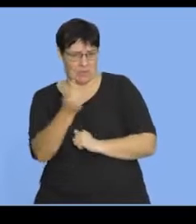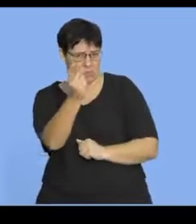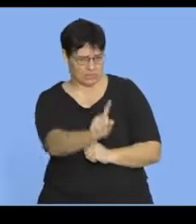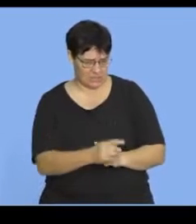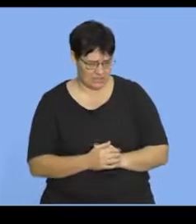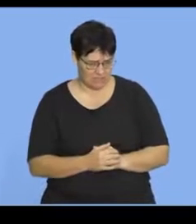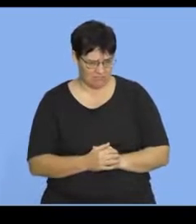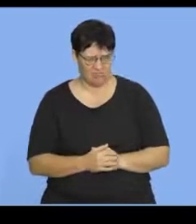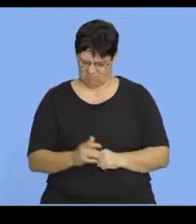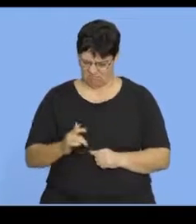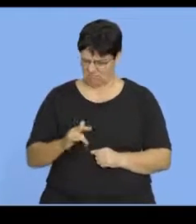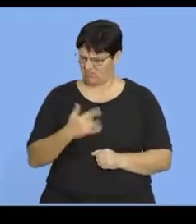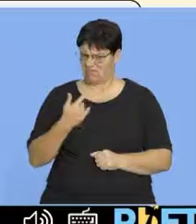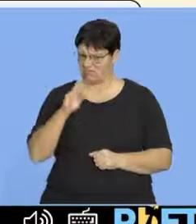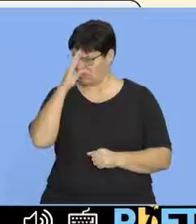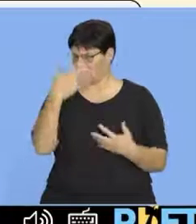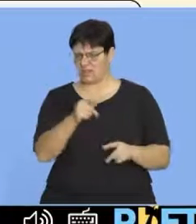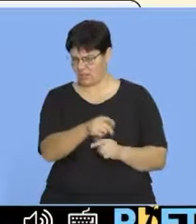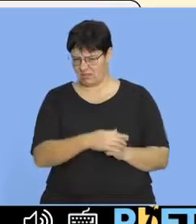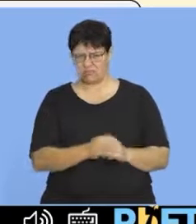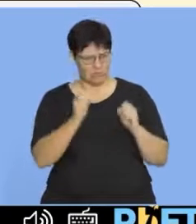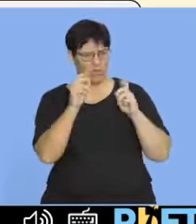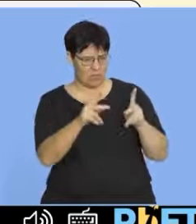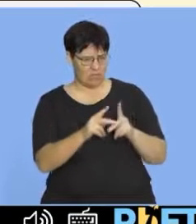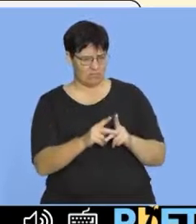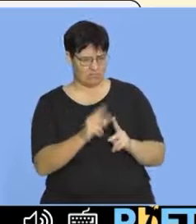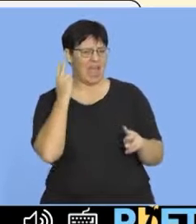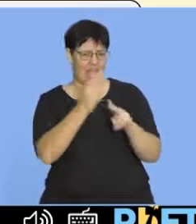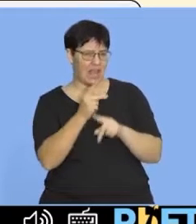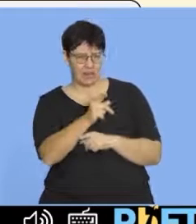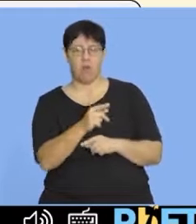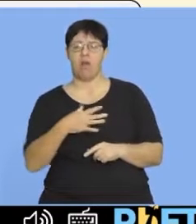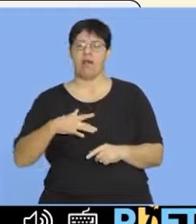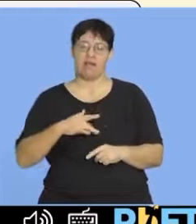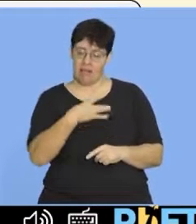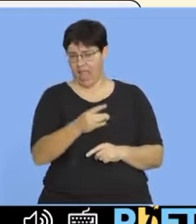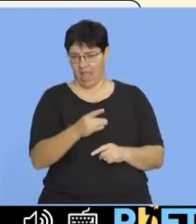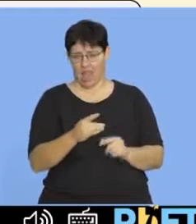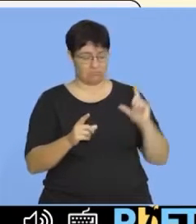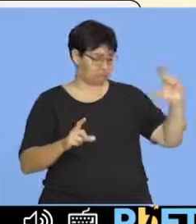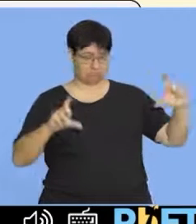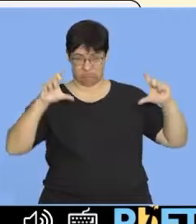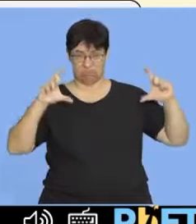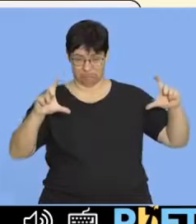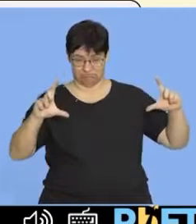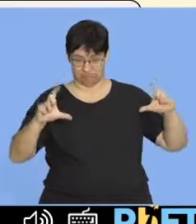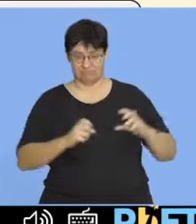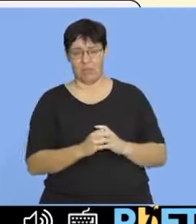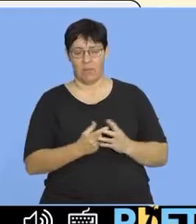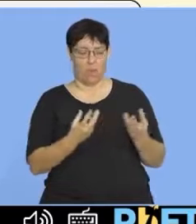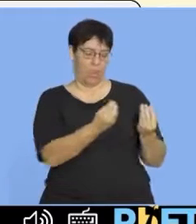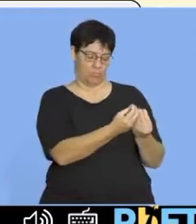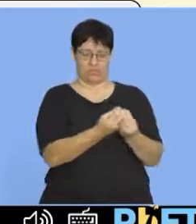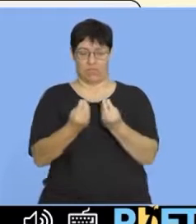starting to feel familiar, but that's okay. We're going to look at it again. We like our giants with their two objects,